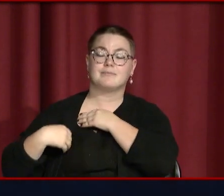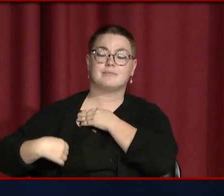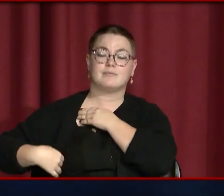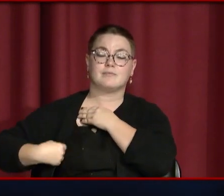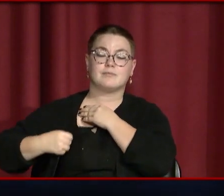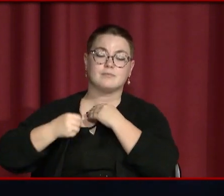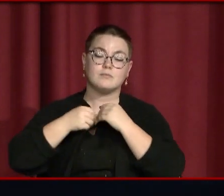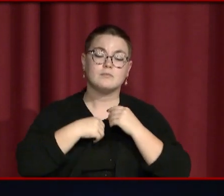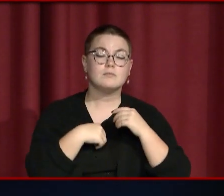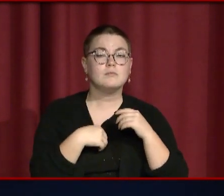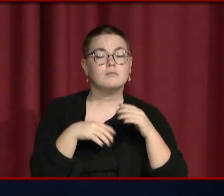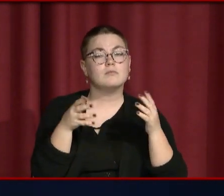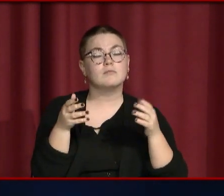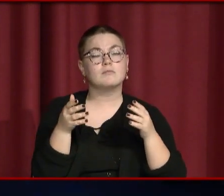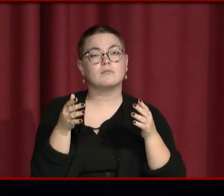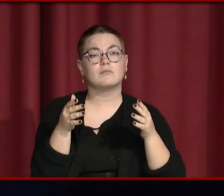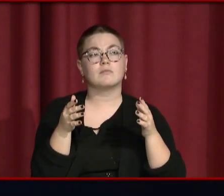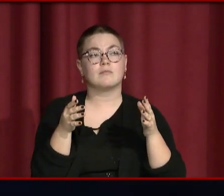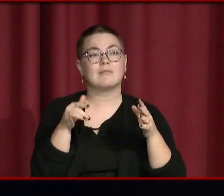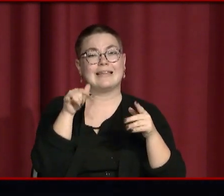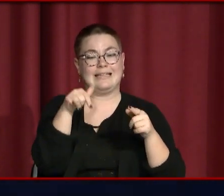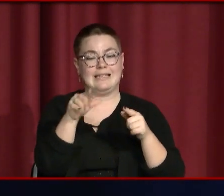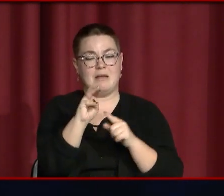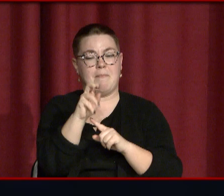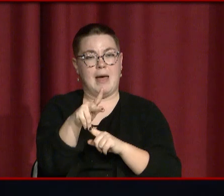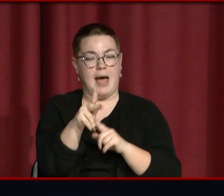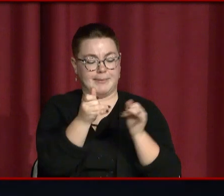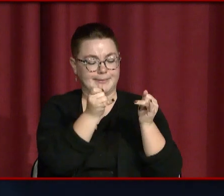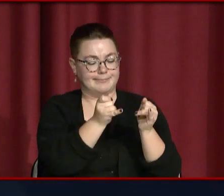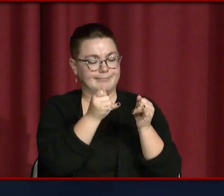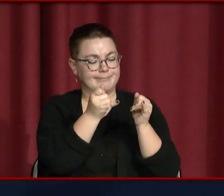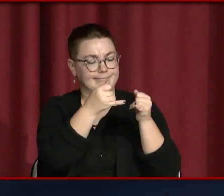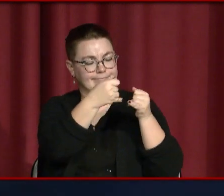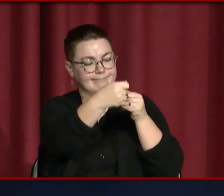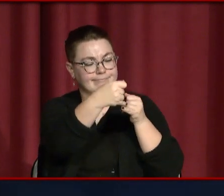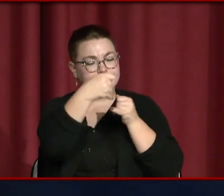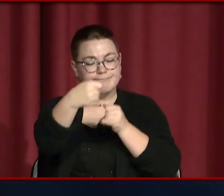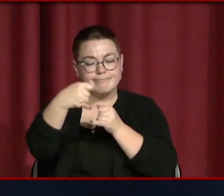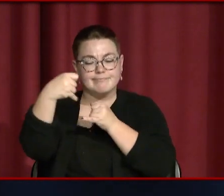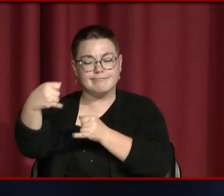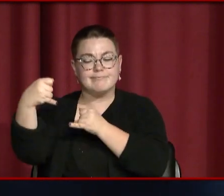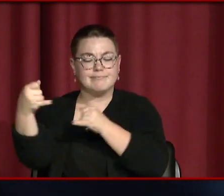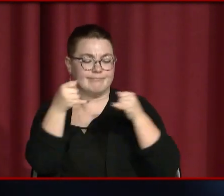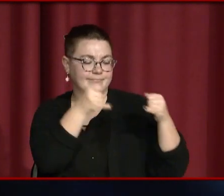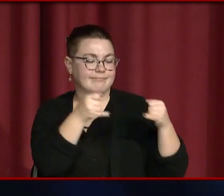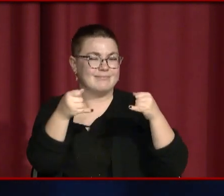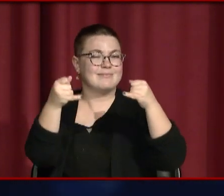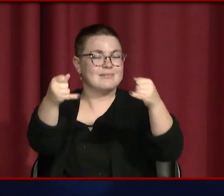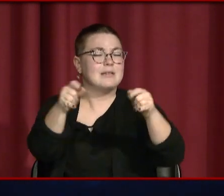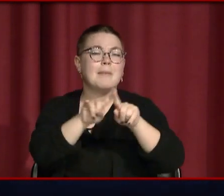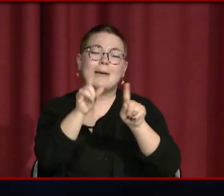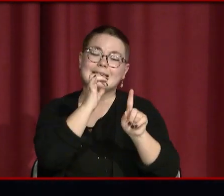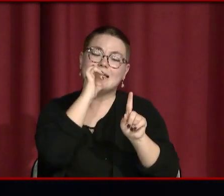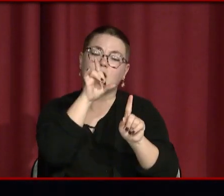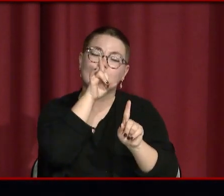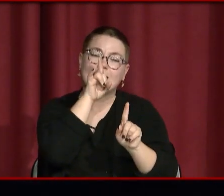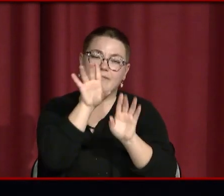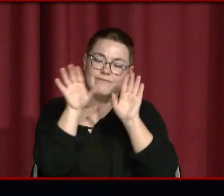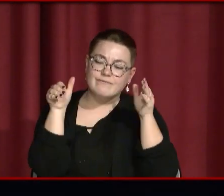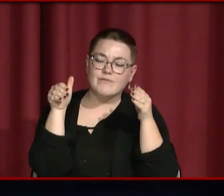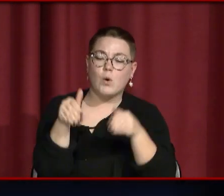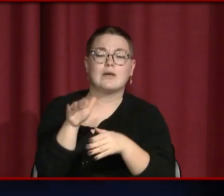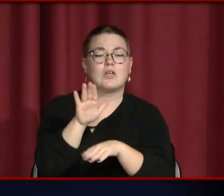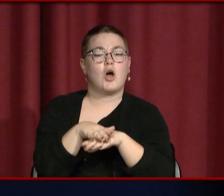reintroducing a very similar set of maps that really didn't address the very issues that the constitutional